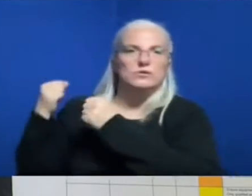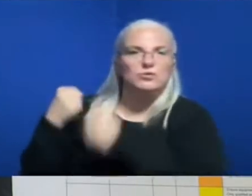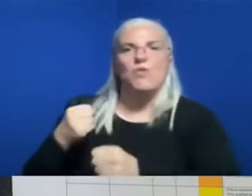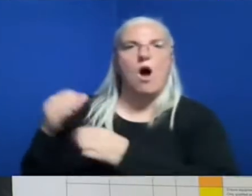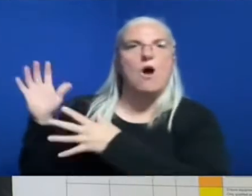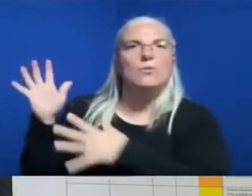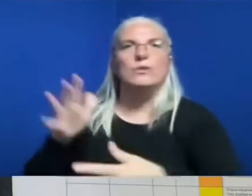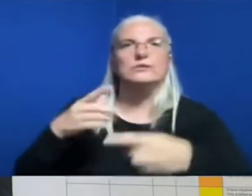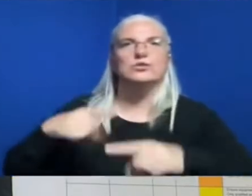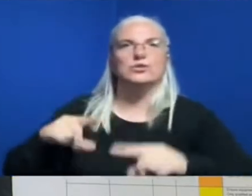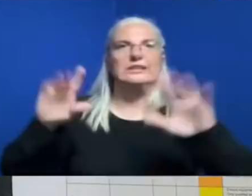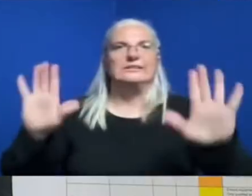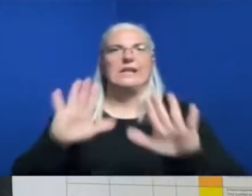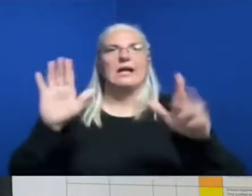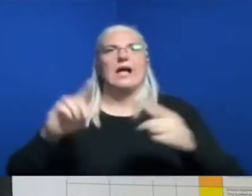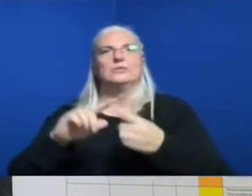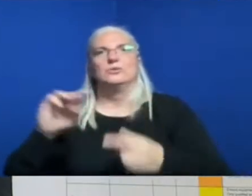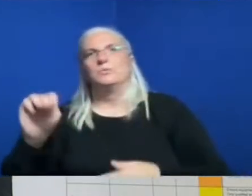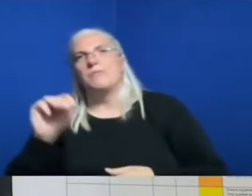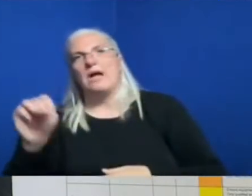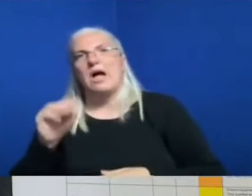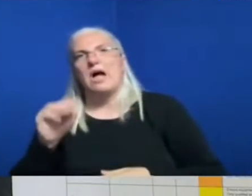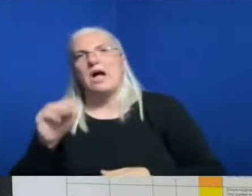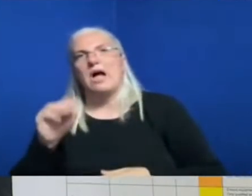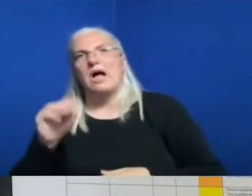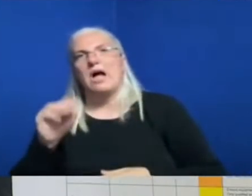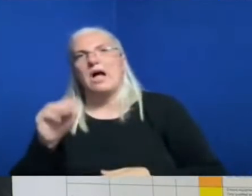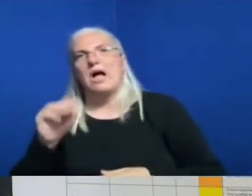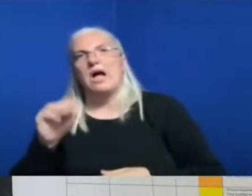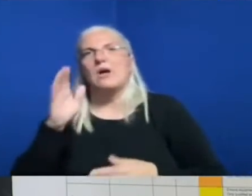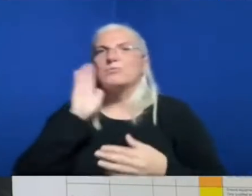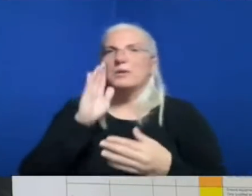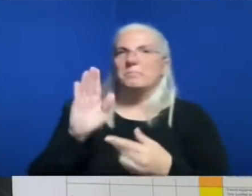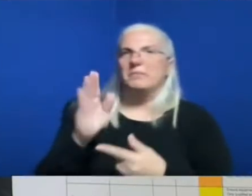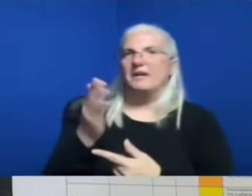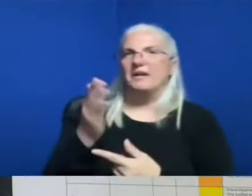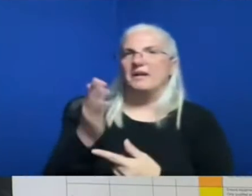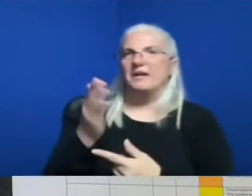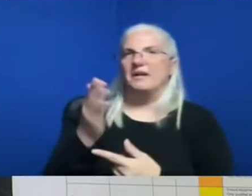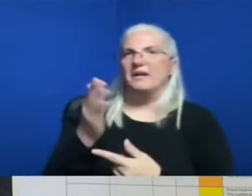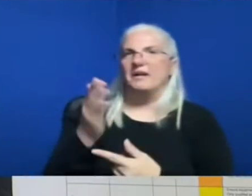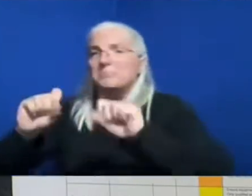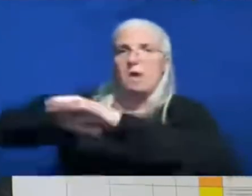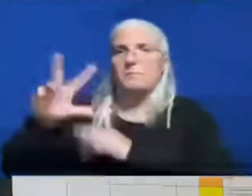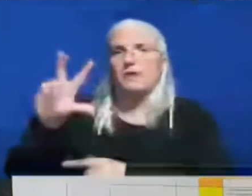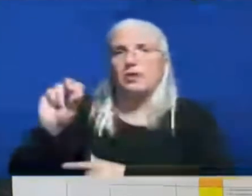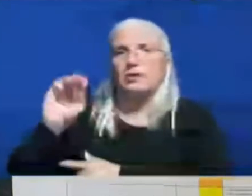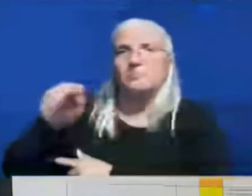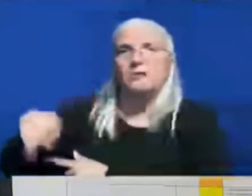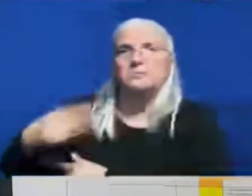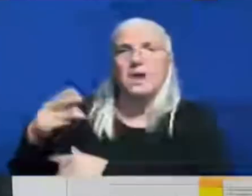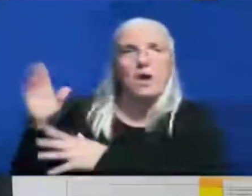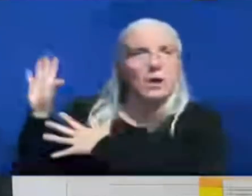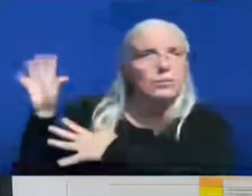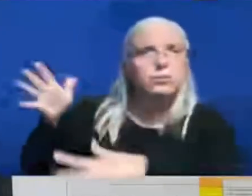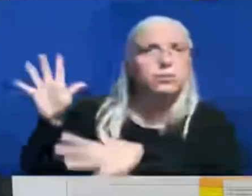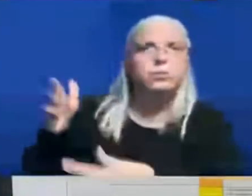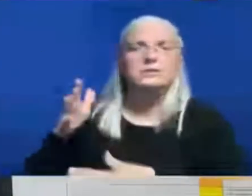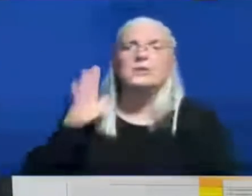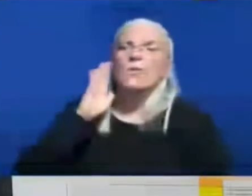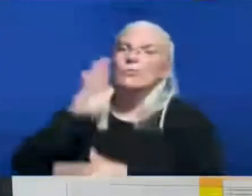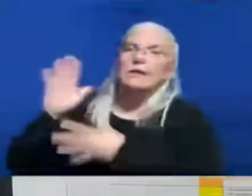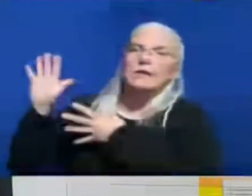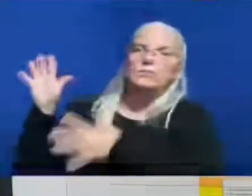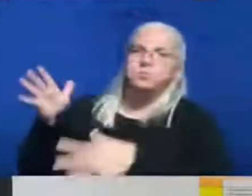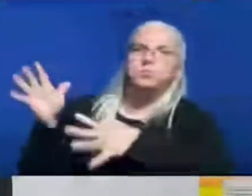possibly to 30 miles per hour. So it is going to get a bit windy for us. Temperature's going to be up around the both days in RHs. That's